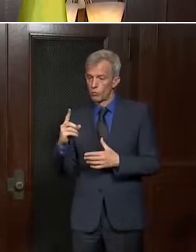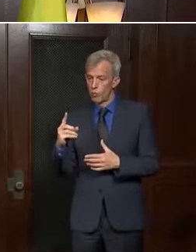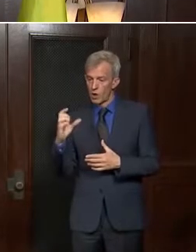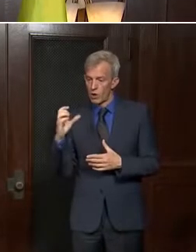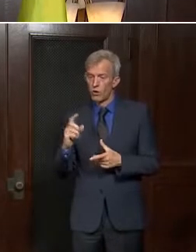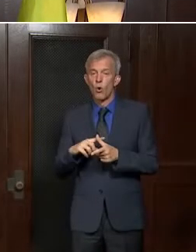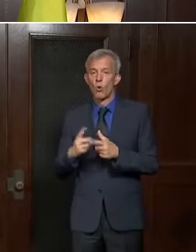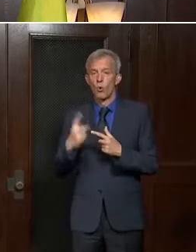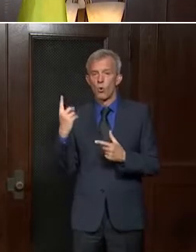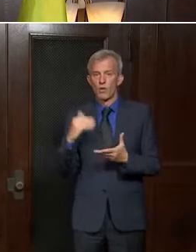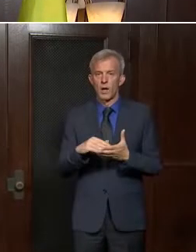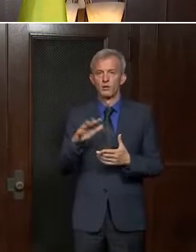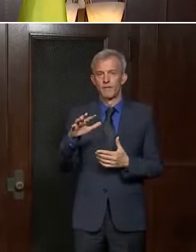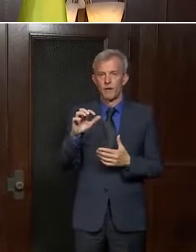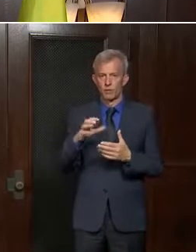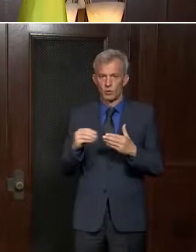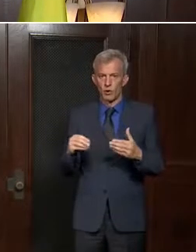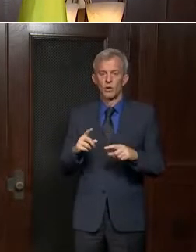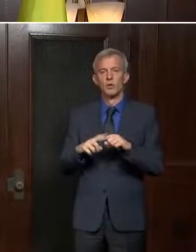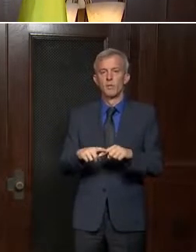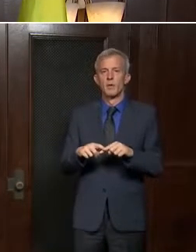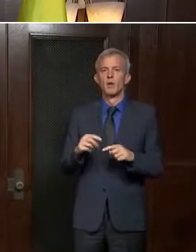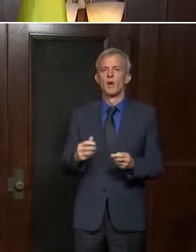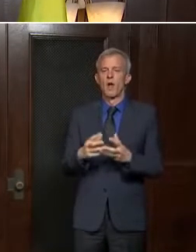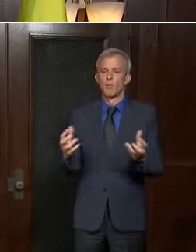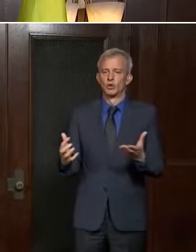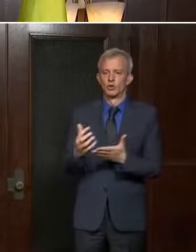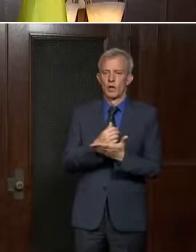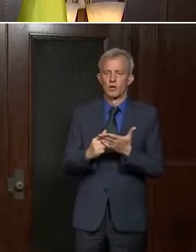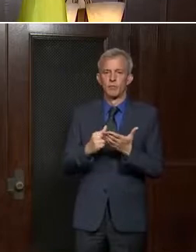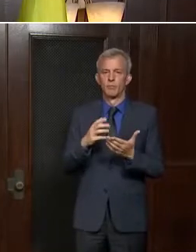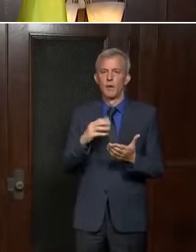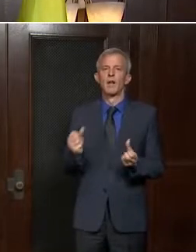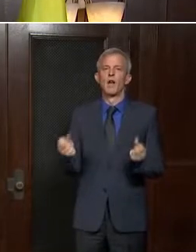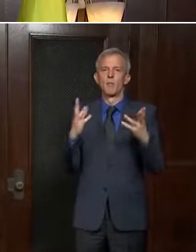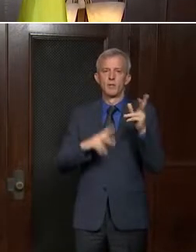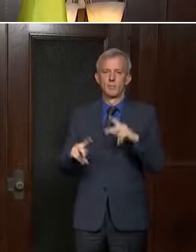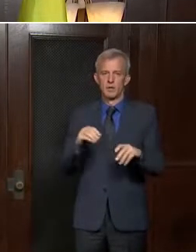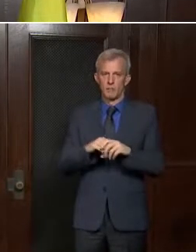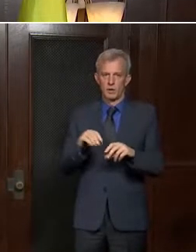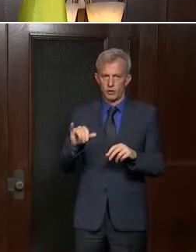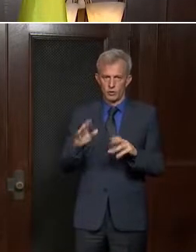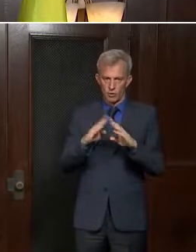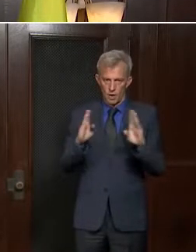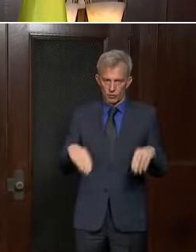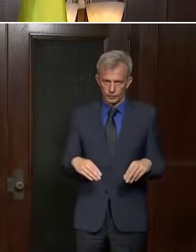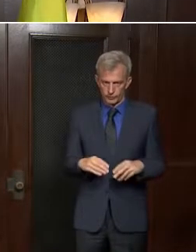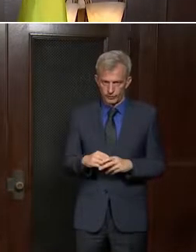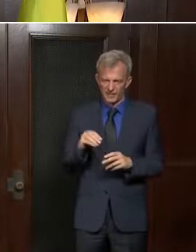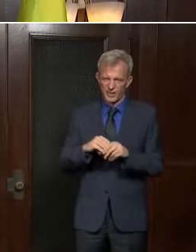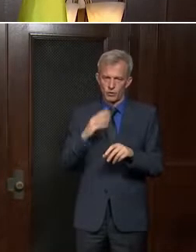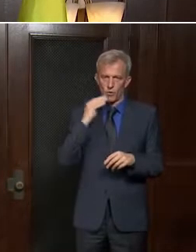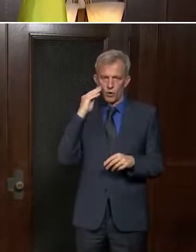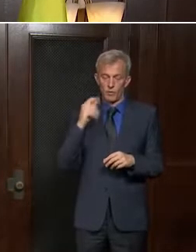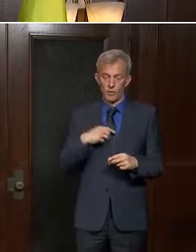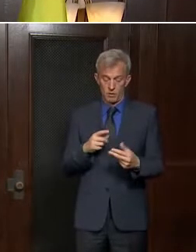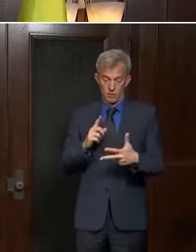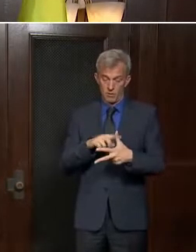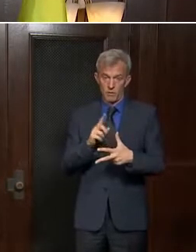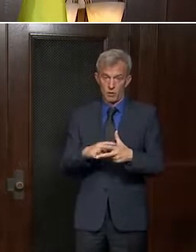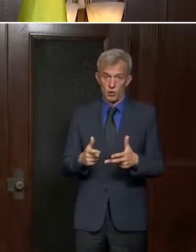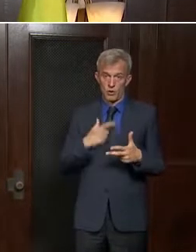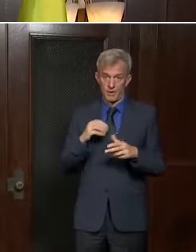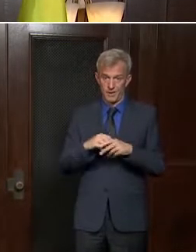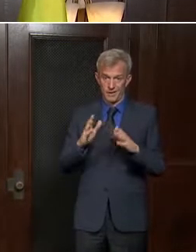or $1,500, depending on your income and household size, if you meet 3 criteria. If you live in the city of